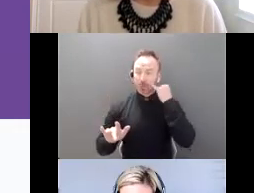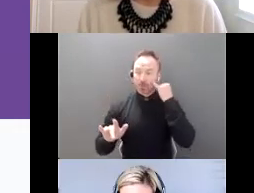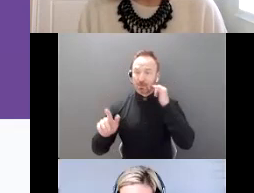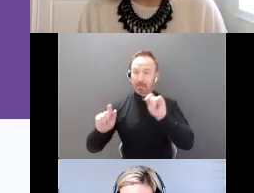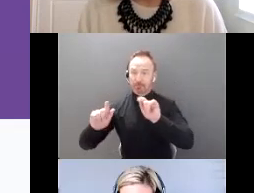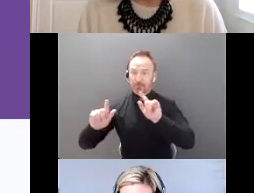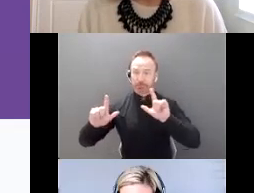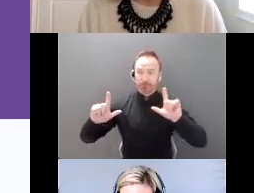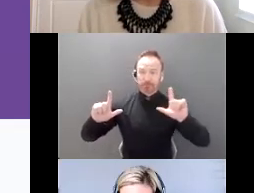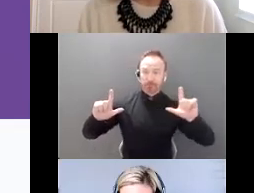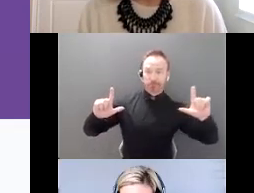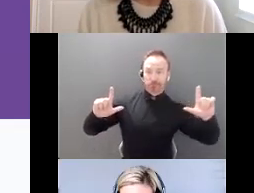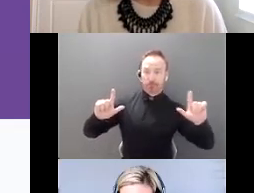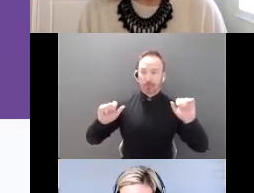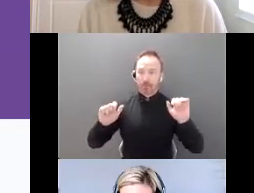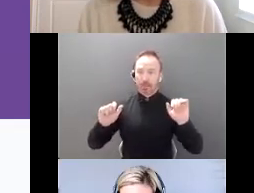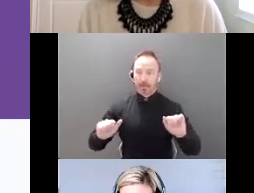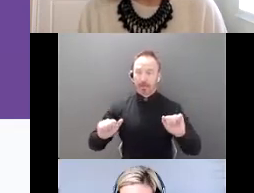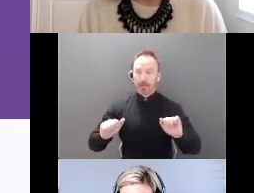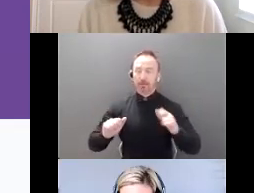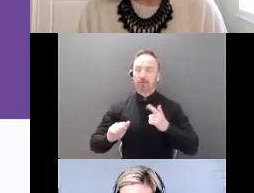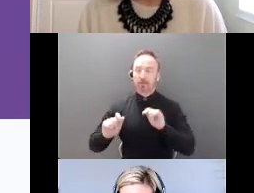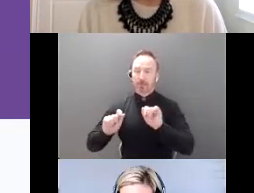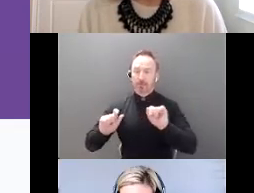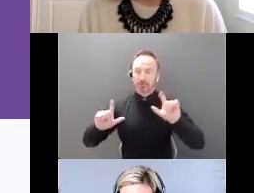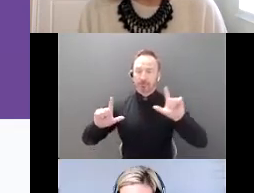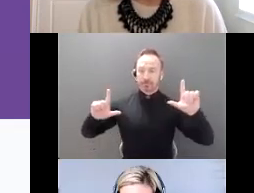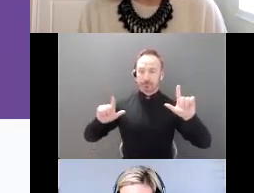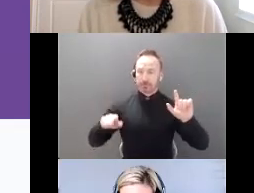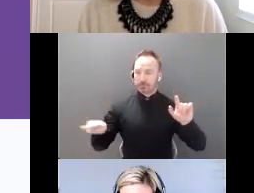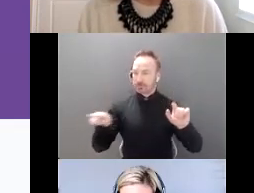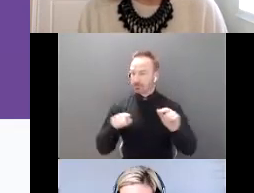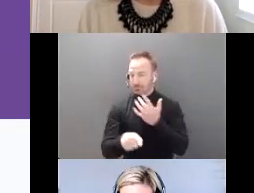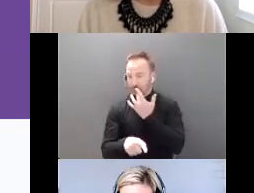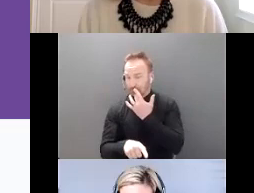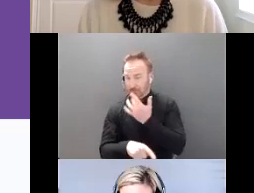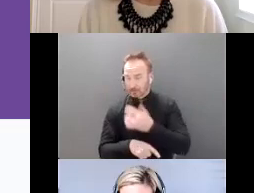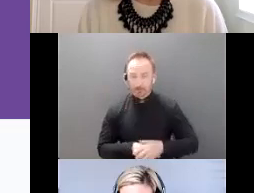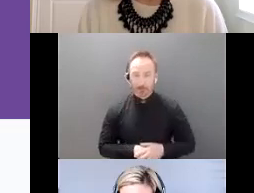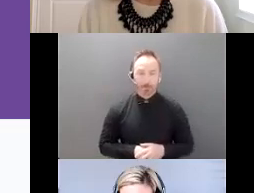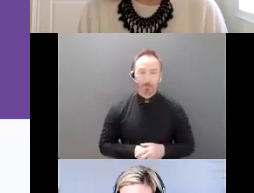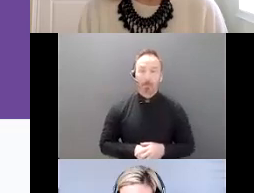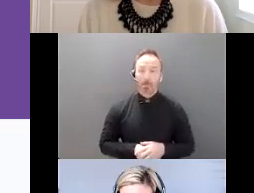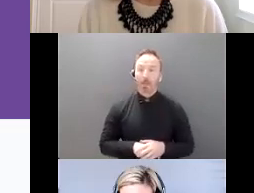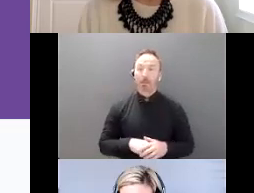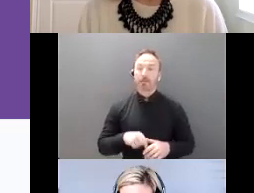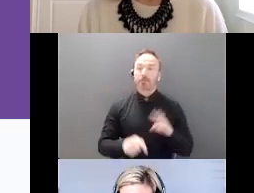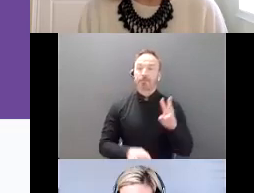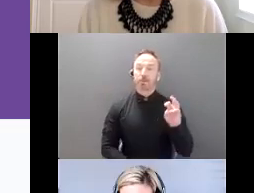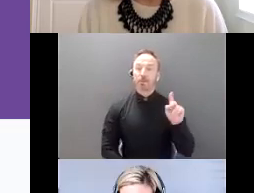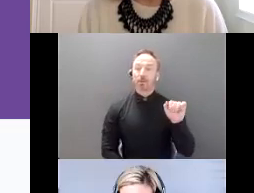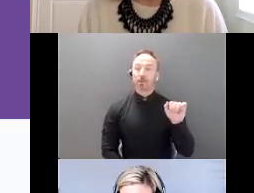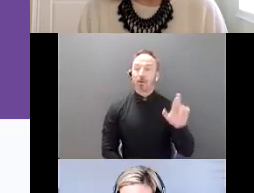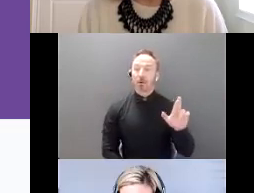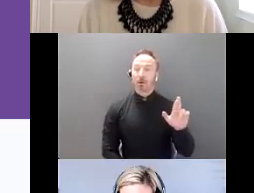screen left to right to make their image larger if needed. And then, of course, we record all of our webinars, and they